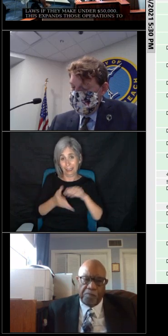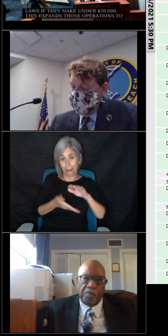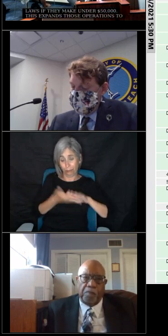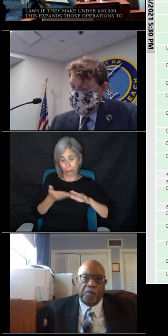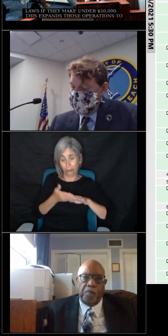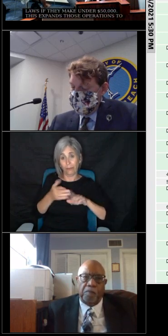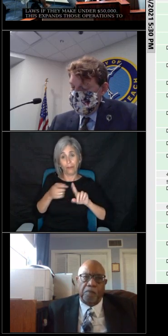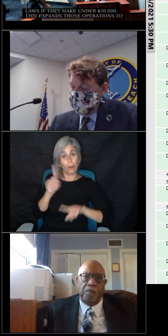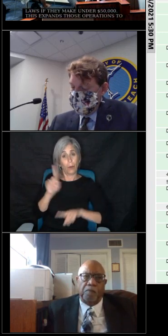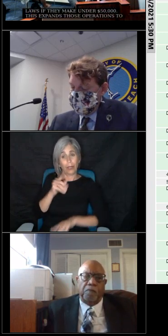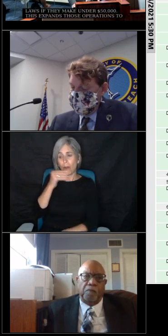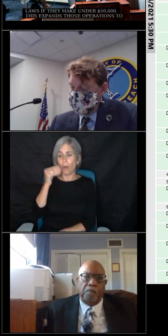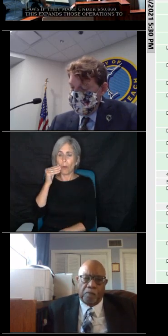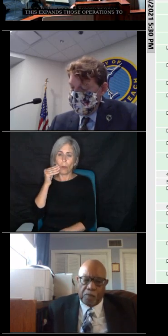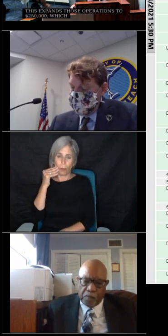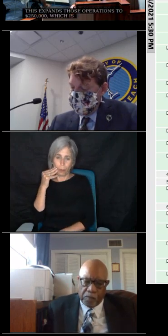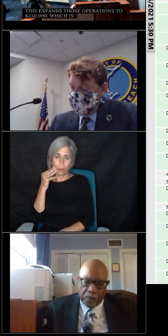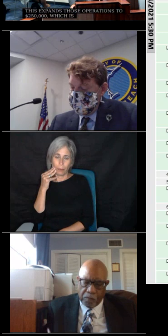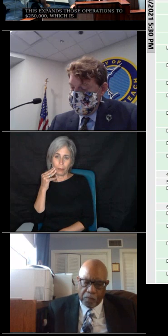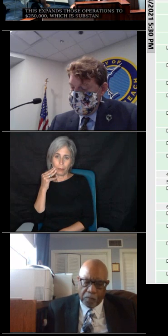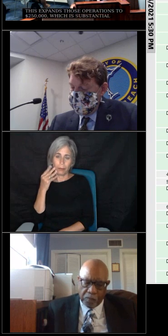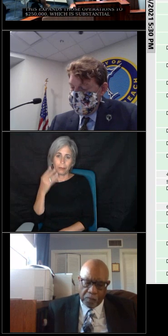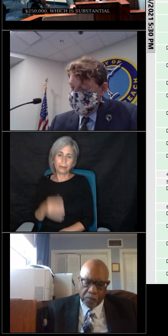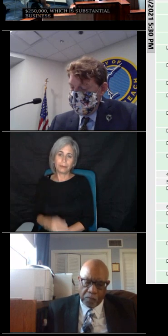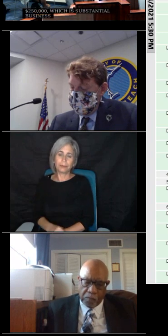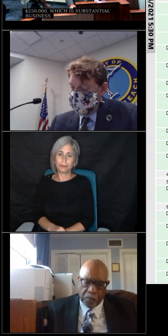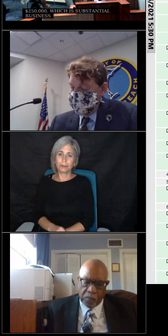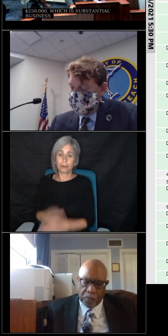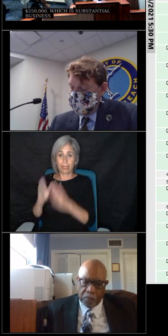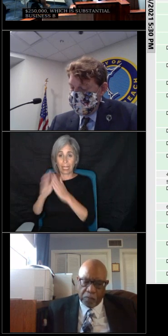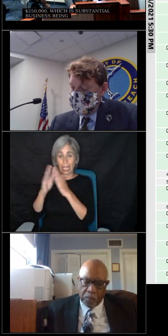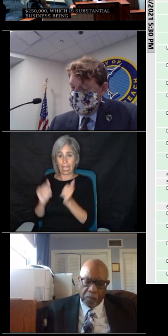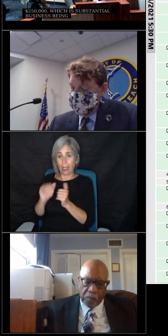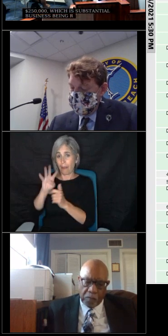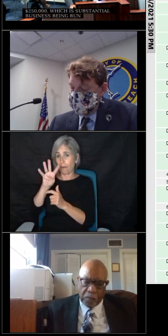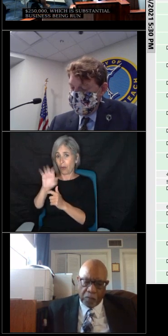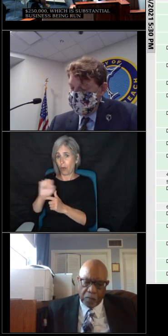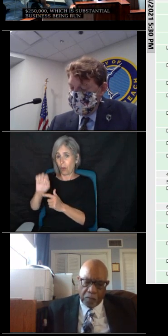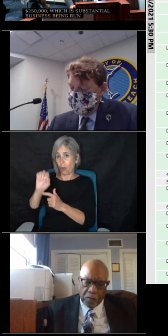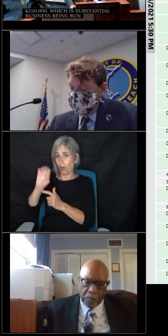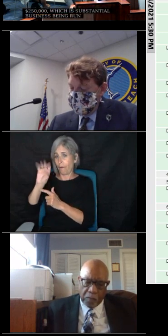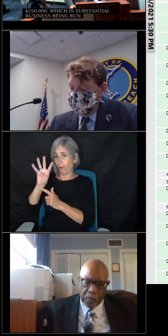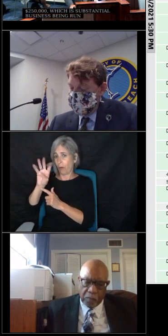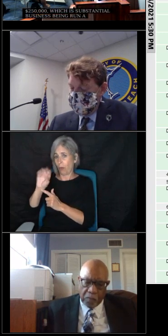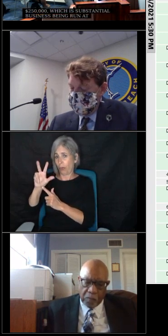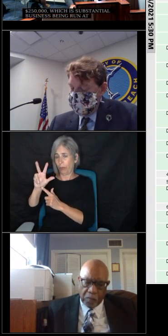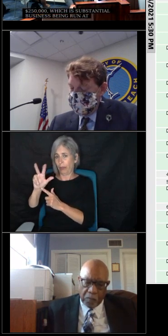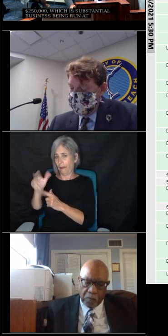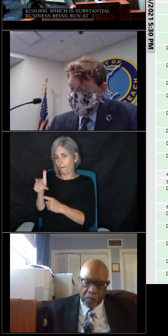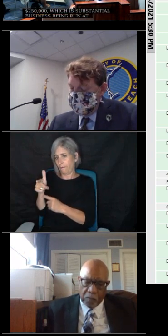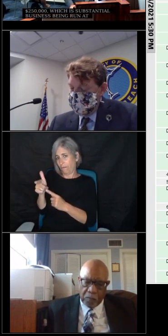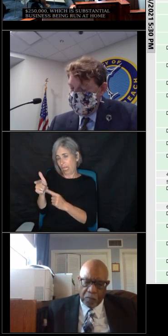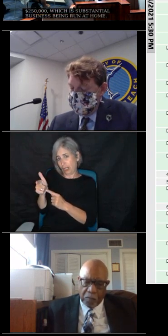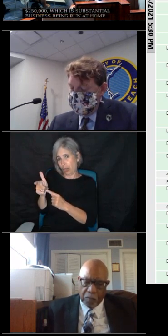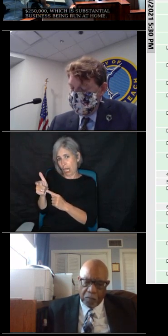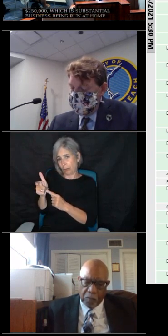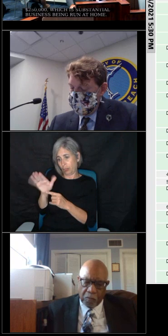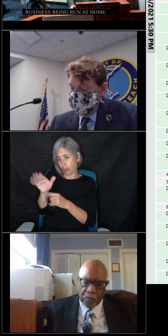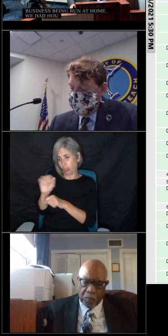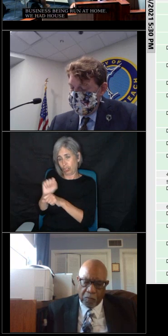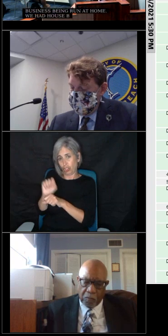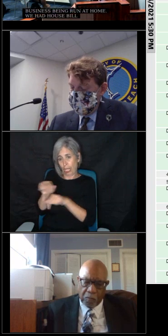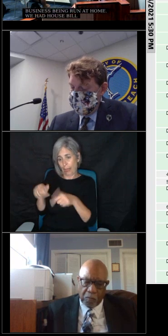home. And we had House Bill 403. It's the firearm preemption, which makes your job